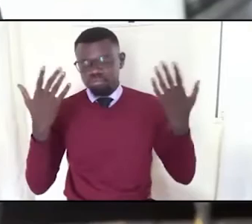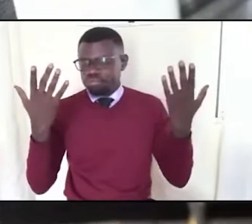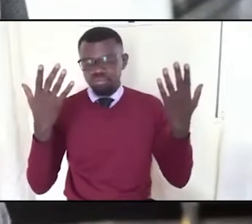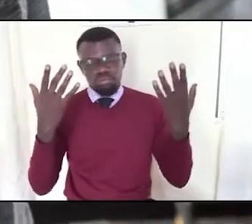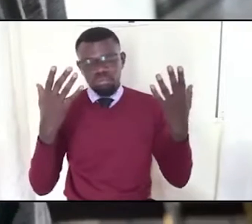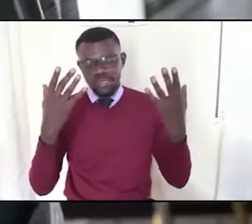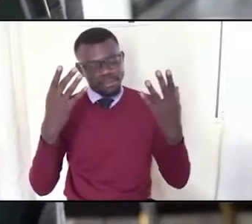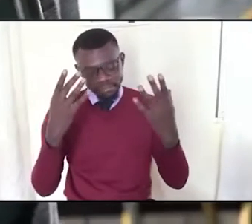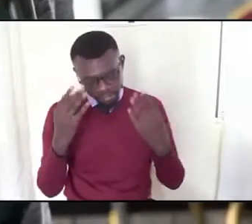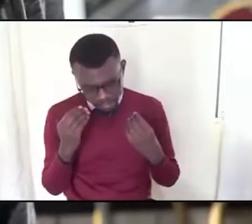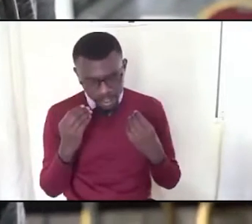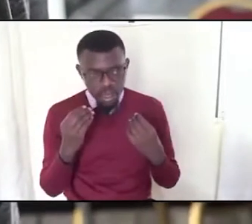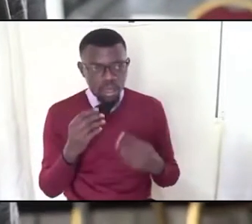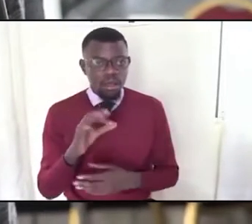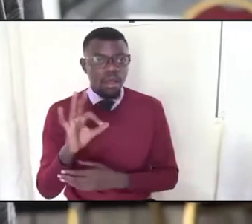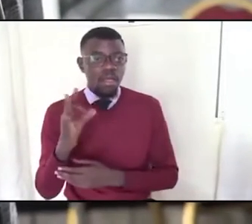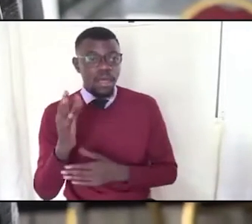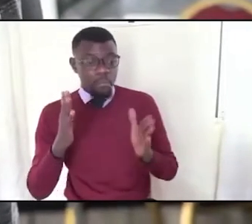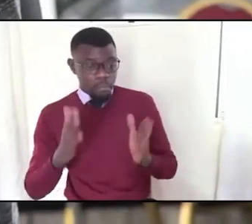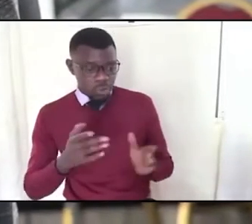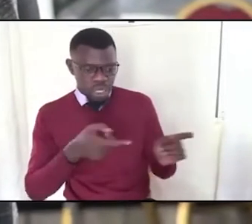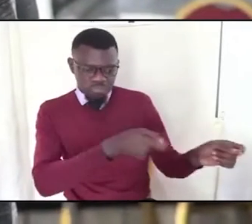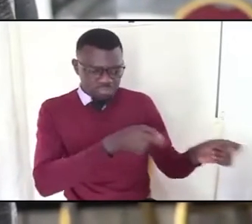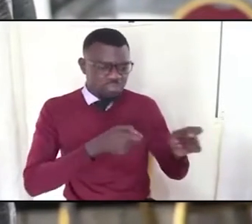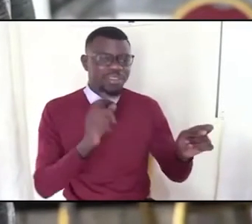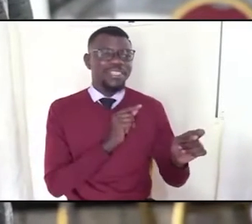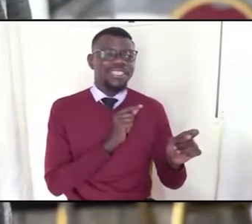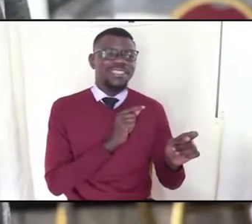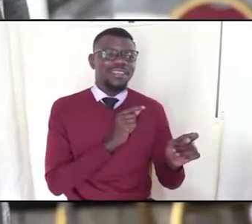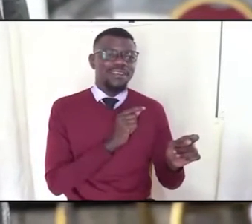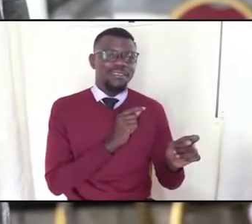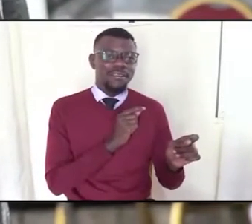The third person finished the business that he was doing.